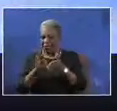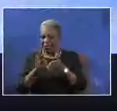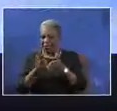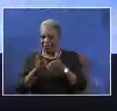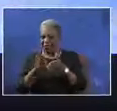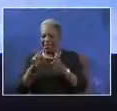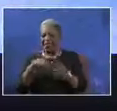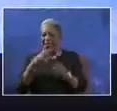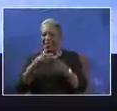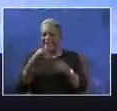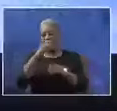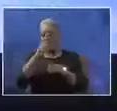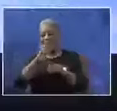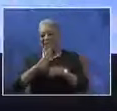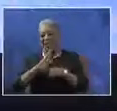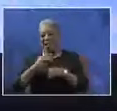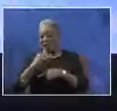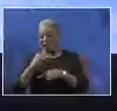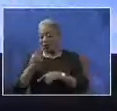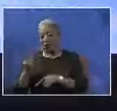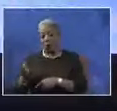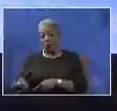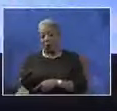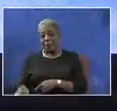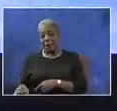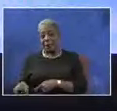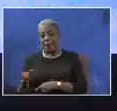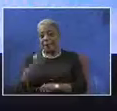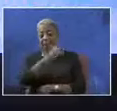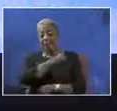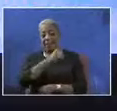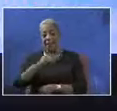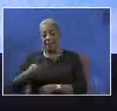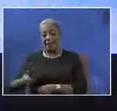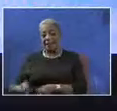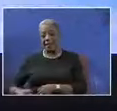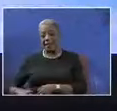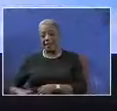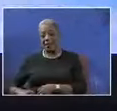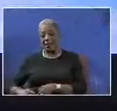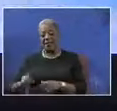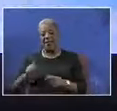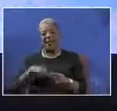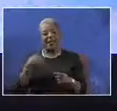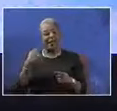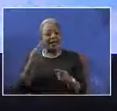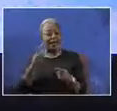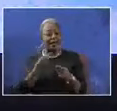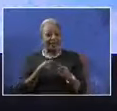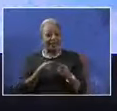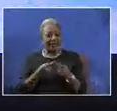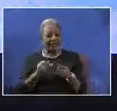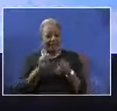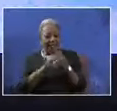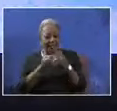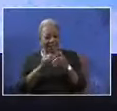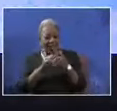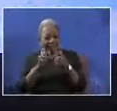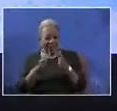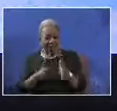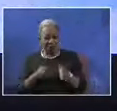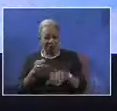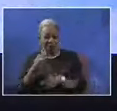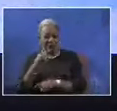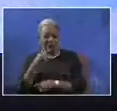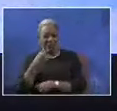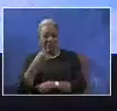the one who incited David to take the census? And then to clean it up, the writer of 1 Chronicles says, no, it wasn't